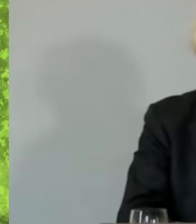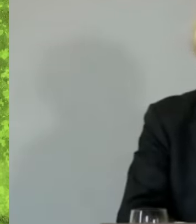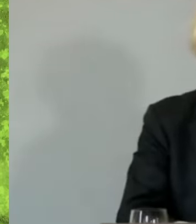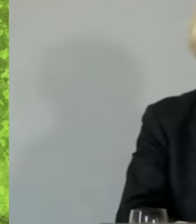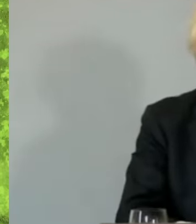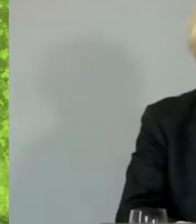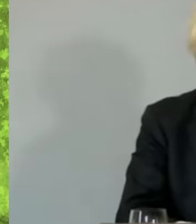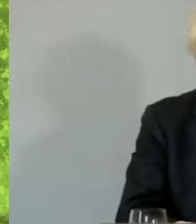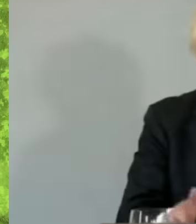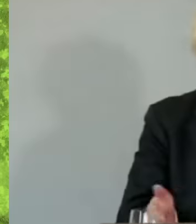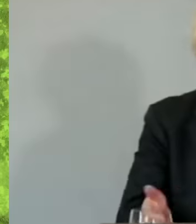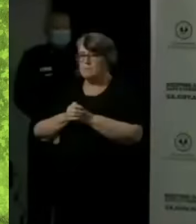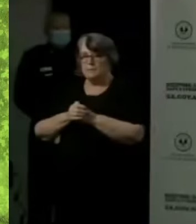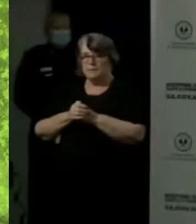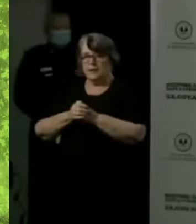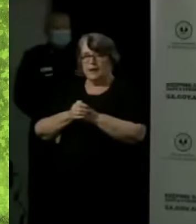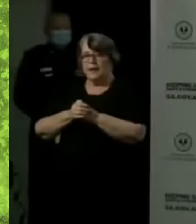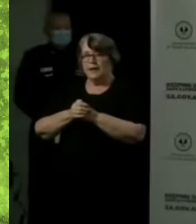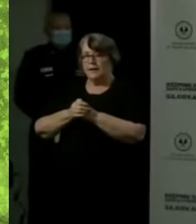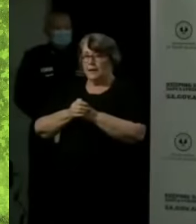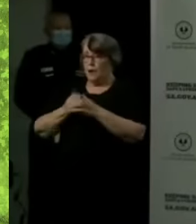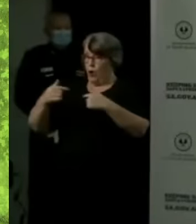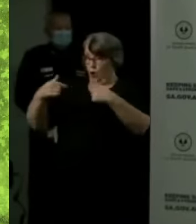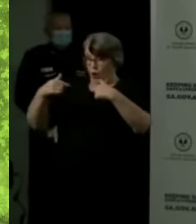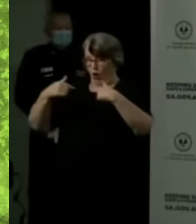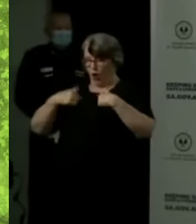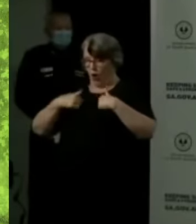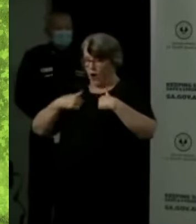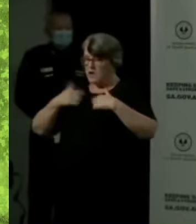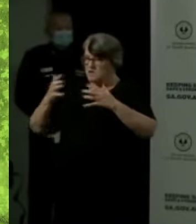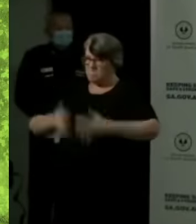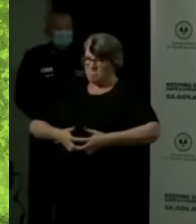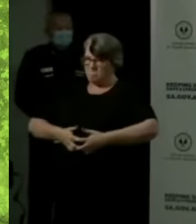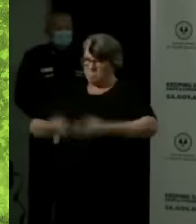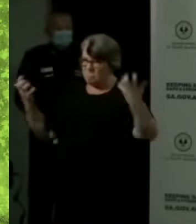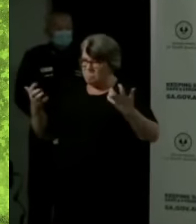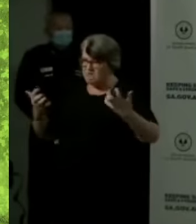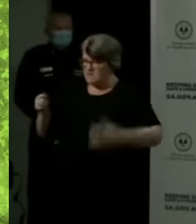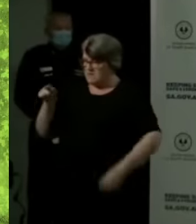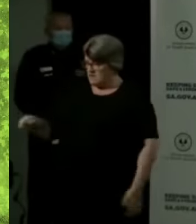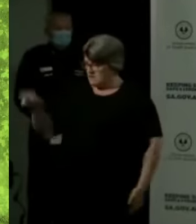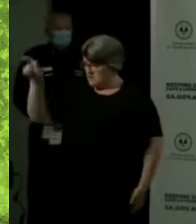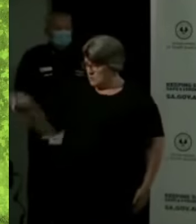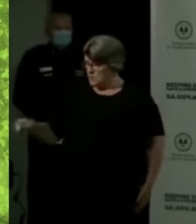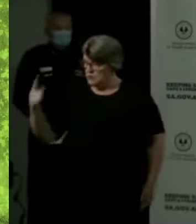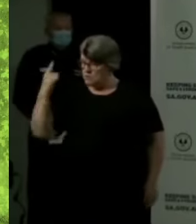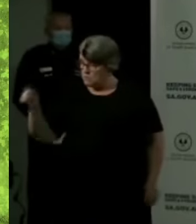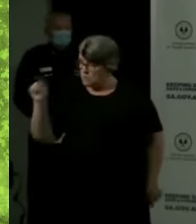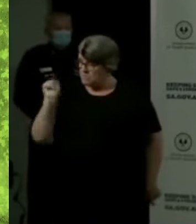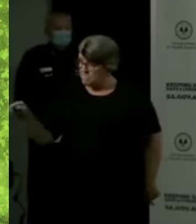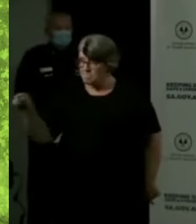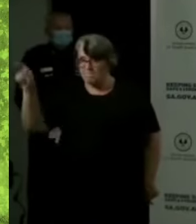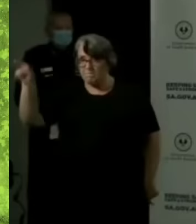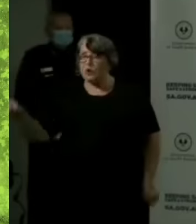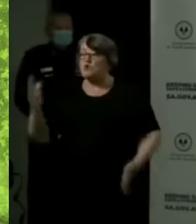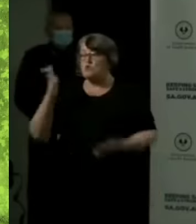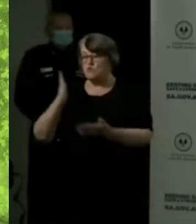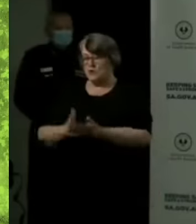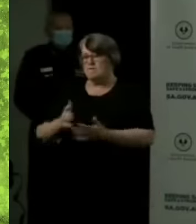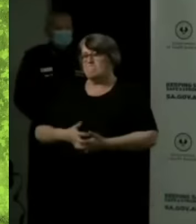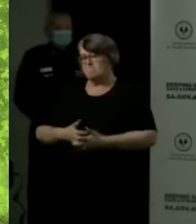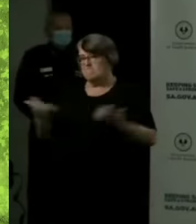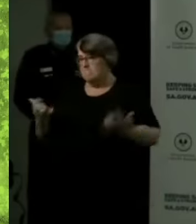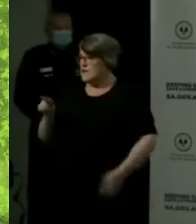forward and get your jabs. To say that I am fuming about the actions of this individual is an absolute understatement.